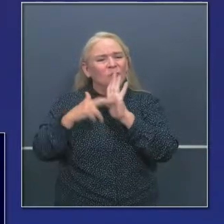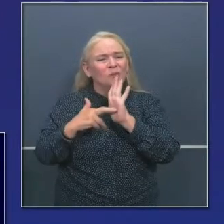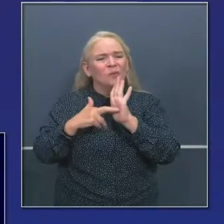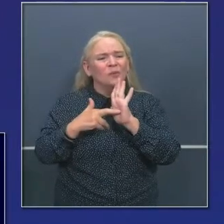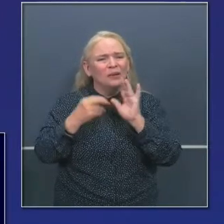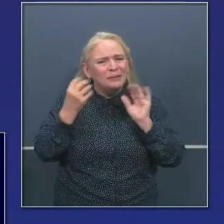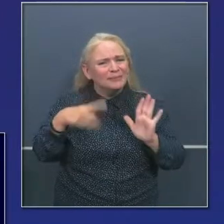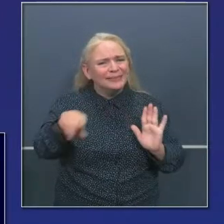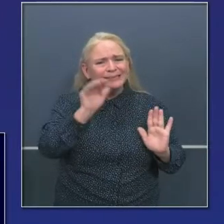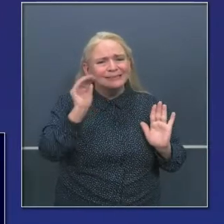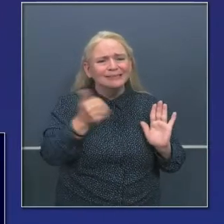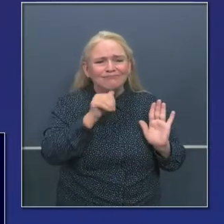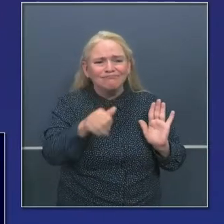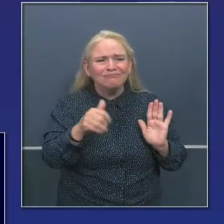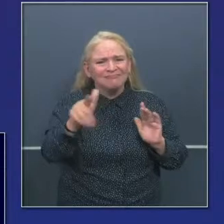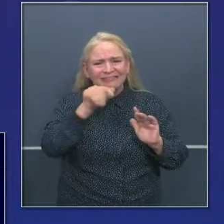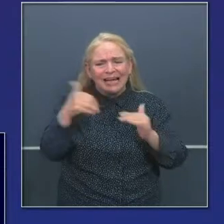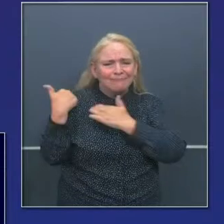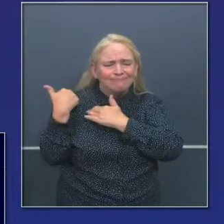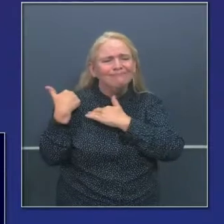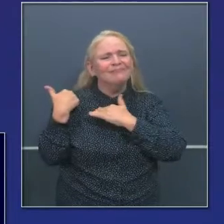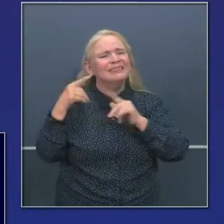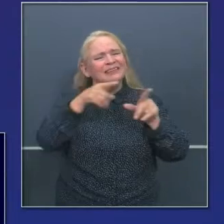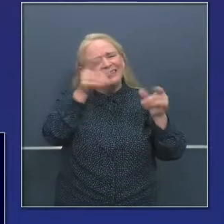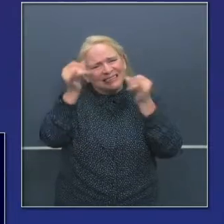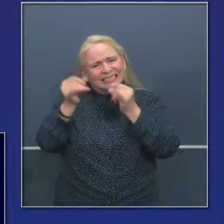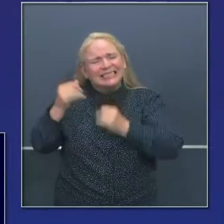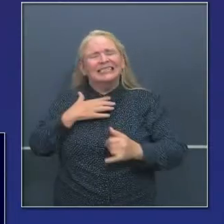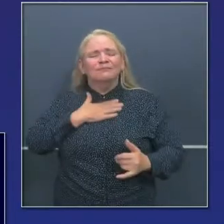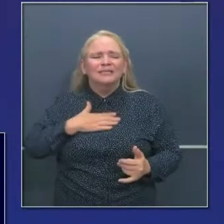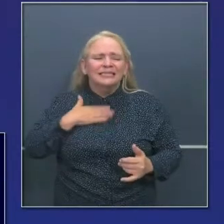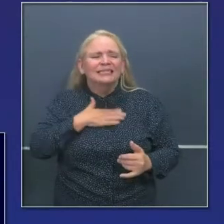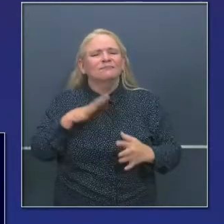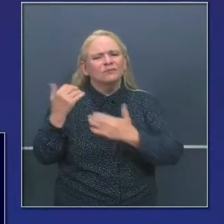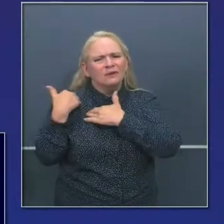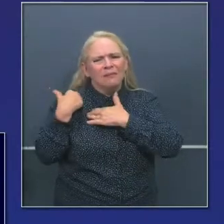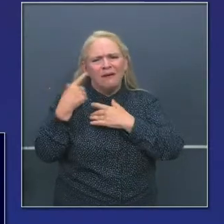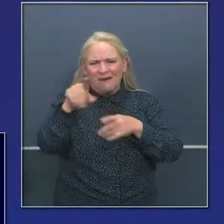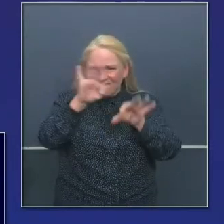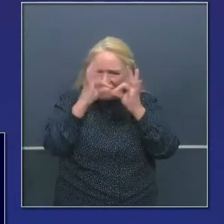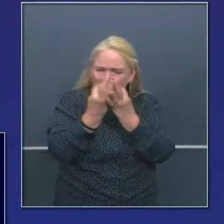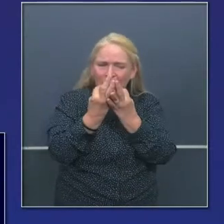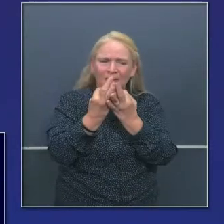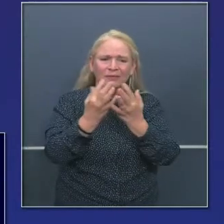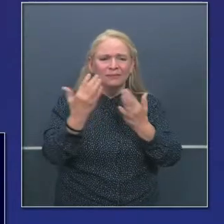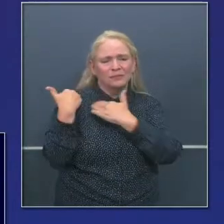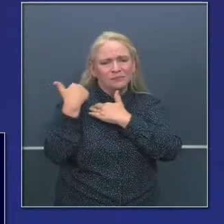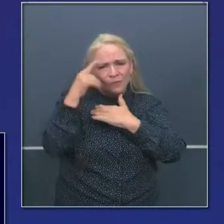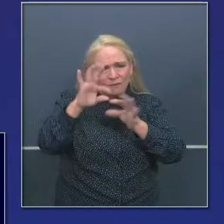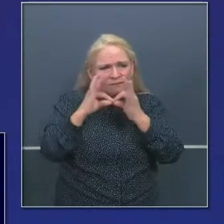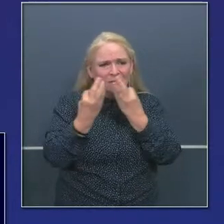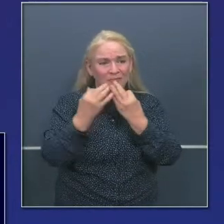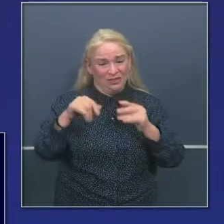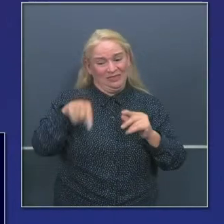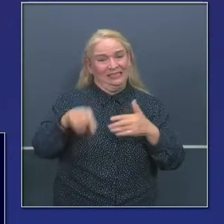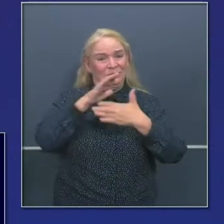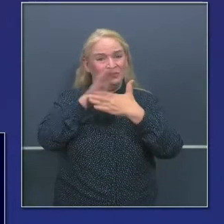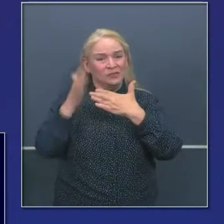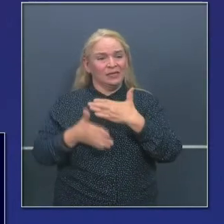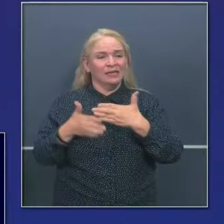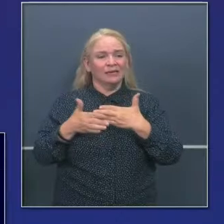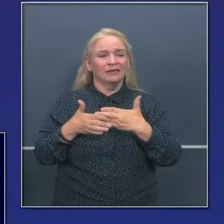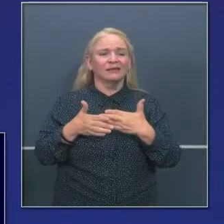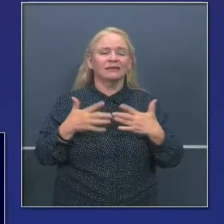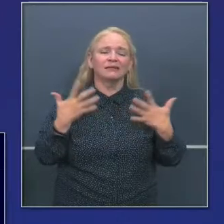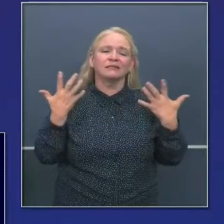personal responsibility, your actions on behalf of yourself, your families, over the course of this holiday weekend. Total number